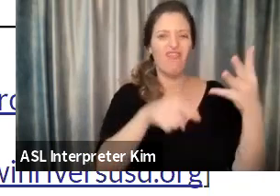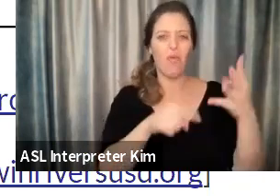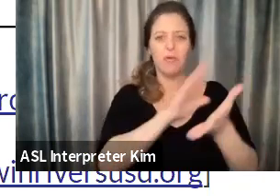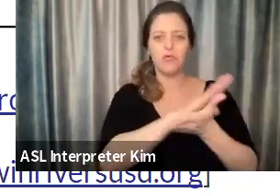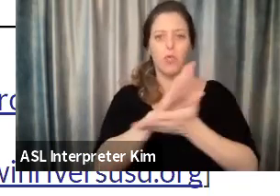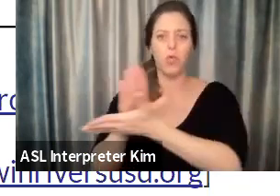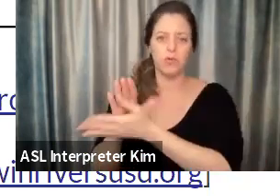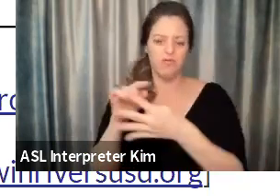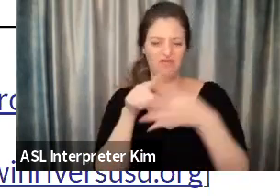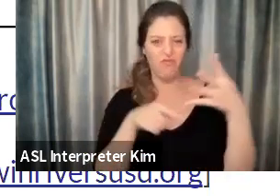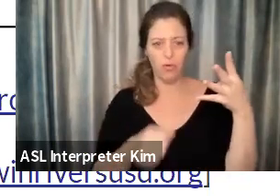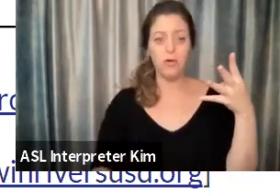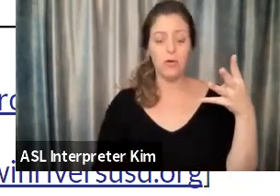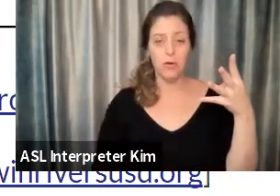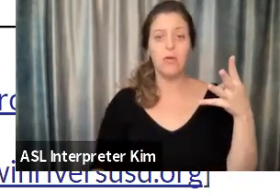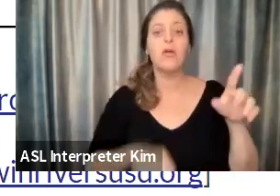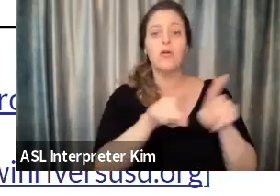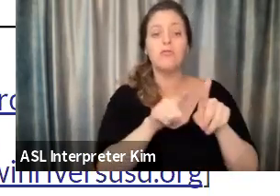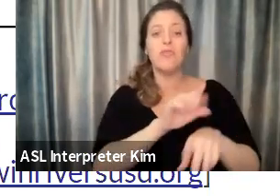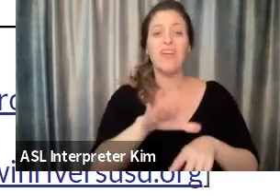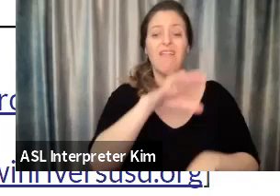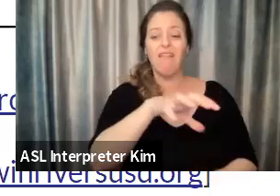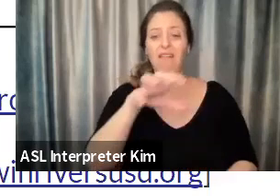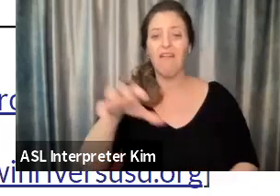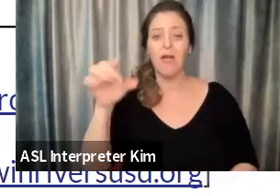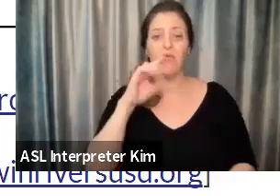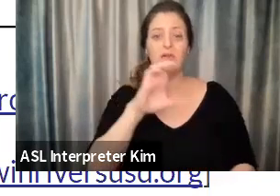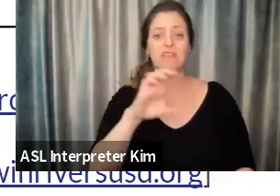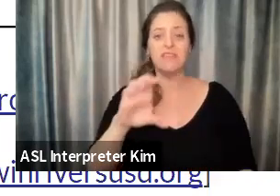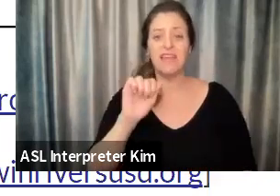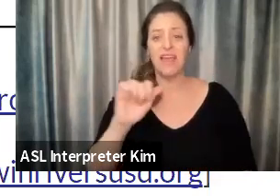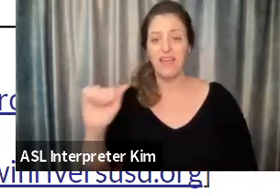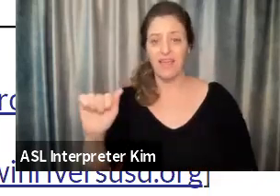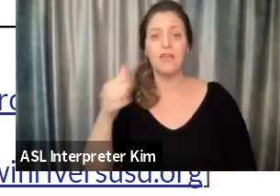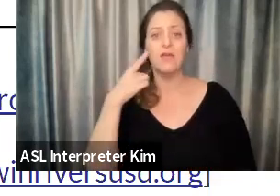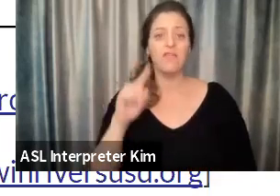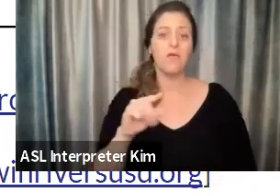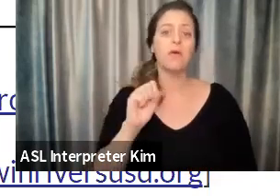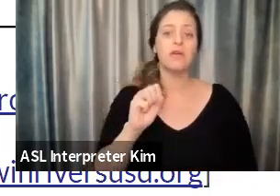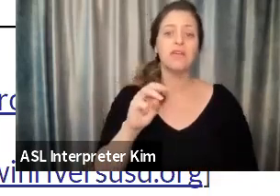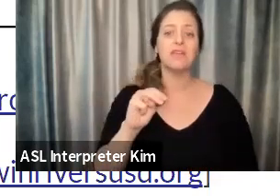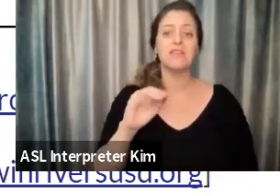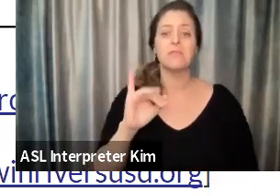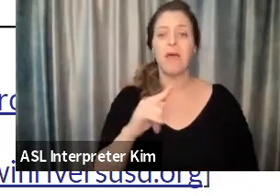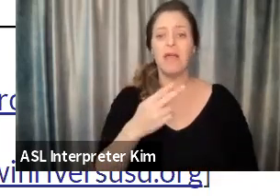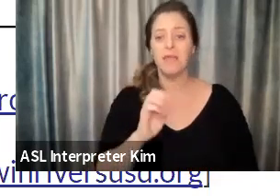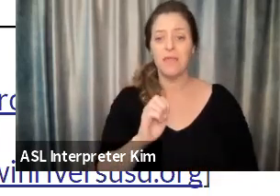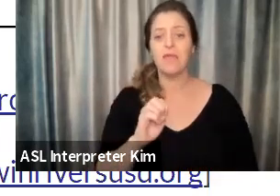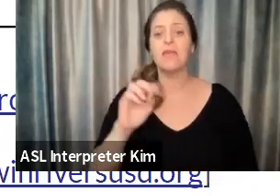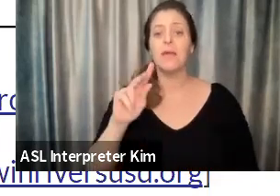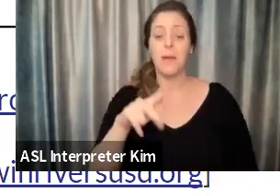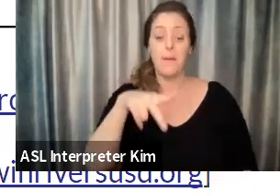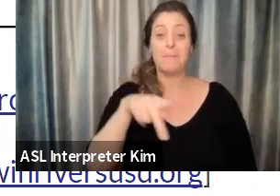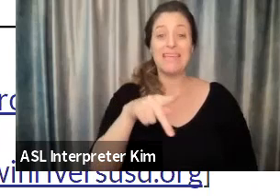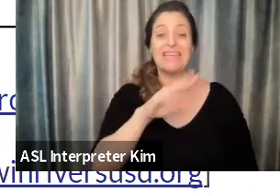their additional campuses for CCAA, for SMI P6 and 7-8,